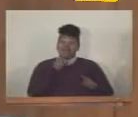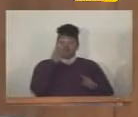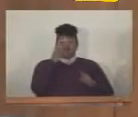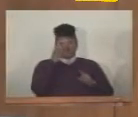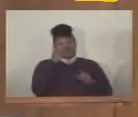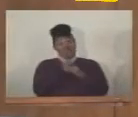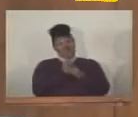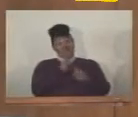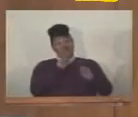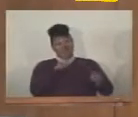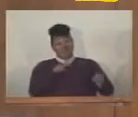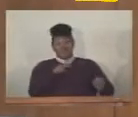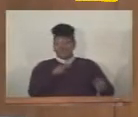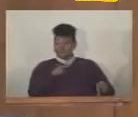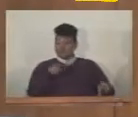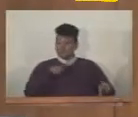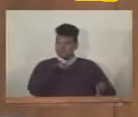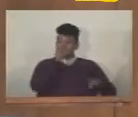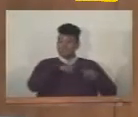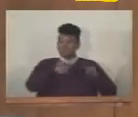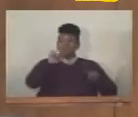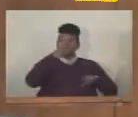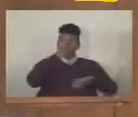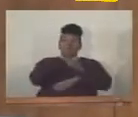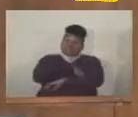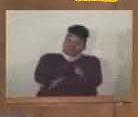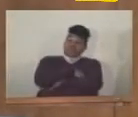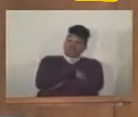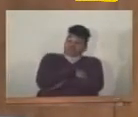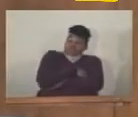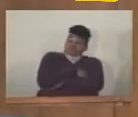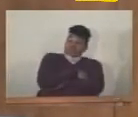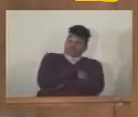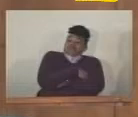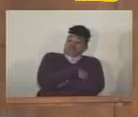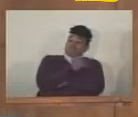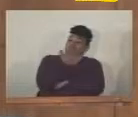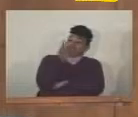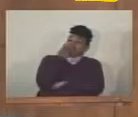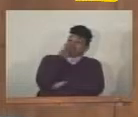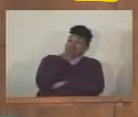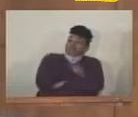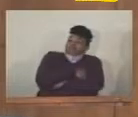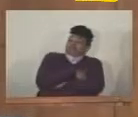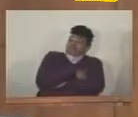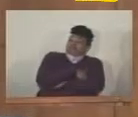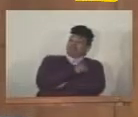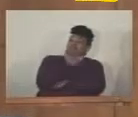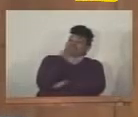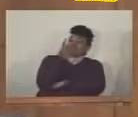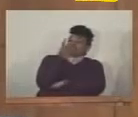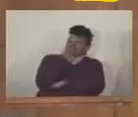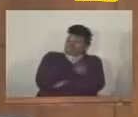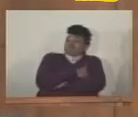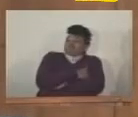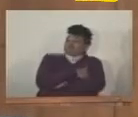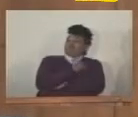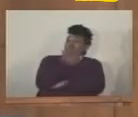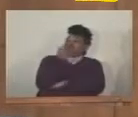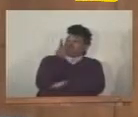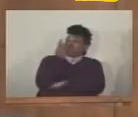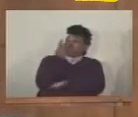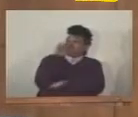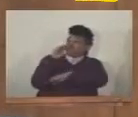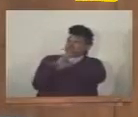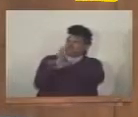many well-written and impressive-sounding crime plan, yet today we are facing an upsurge in crime that